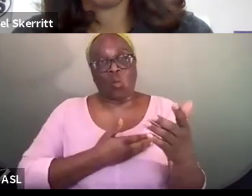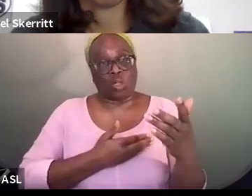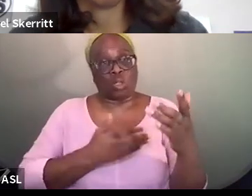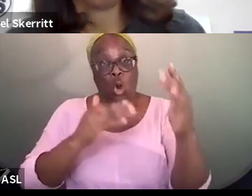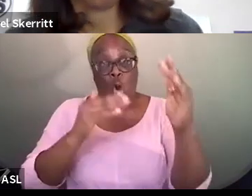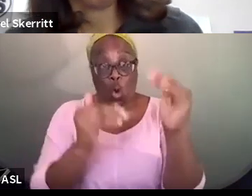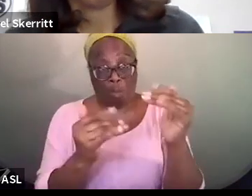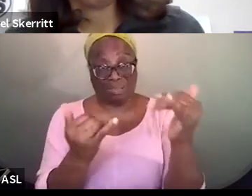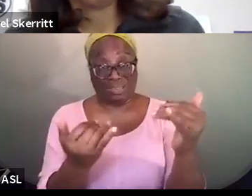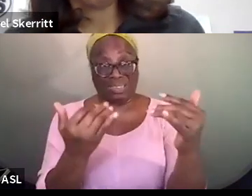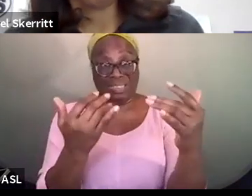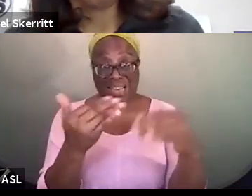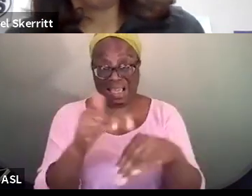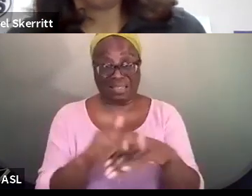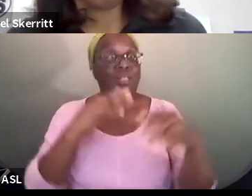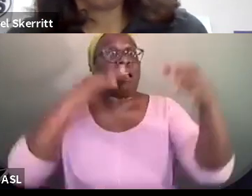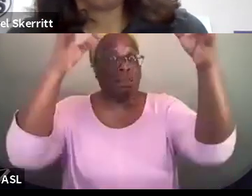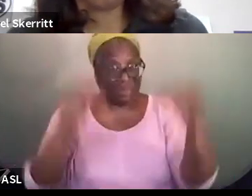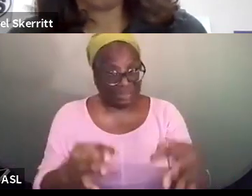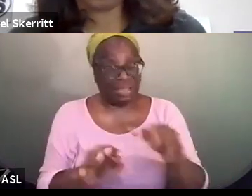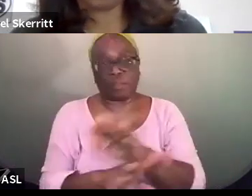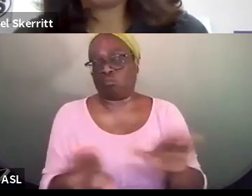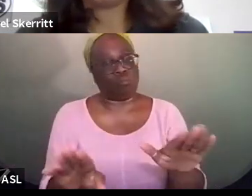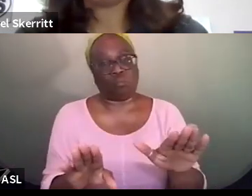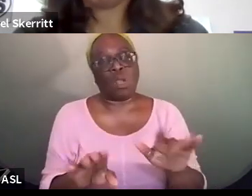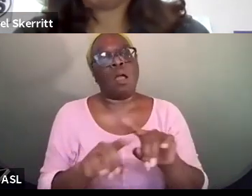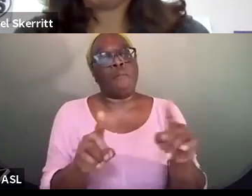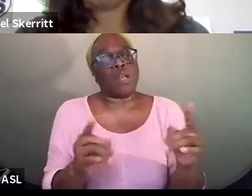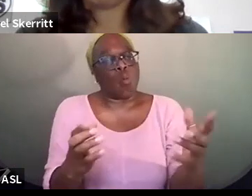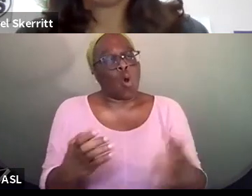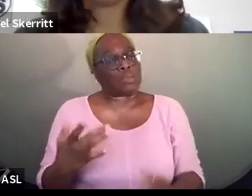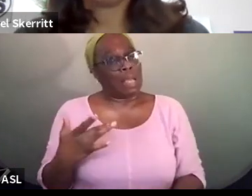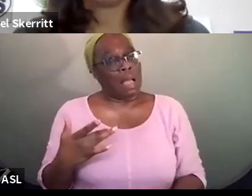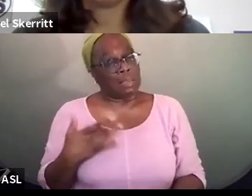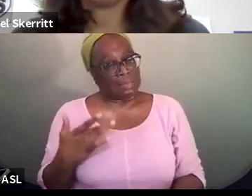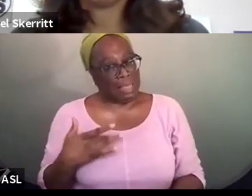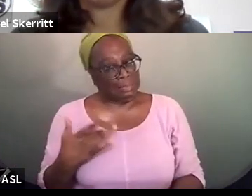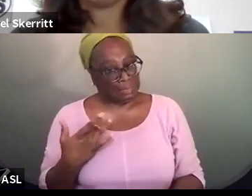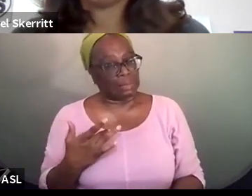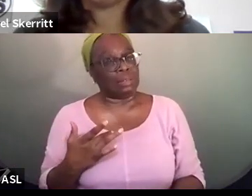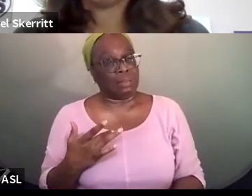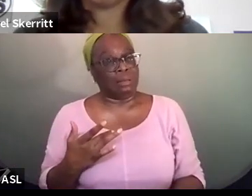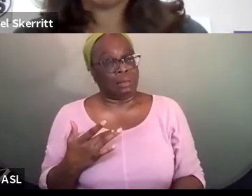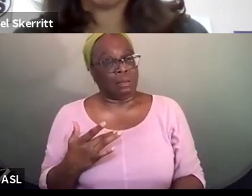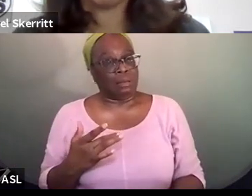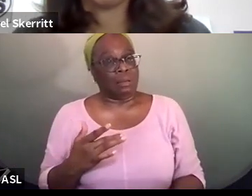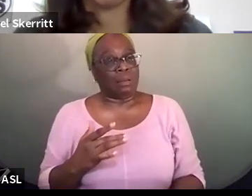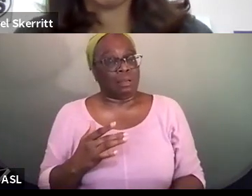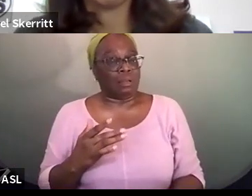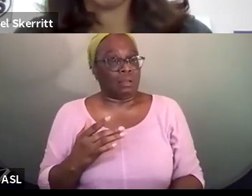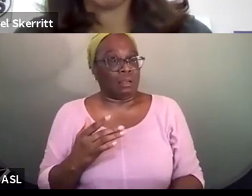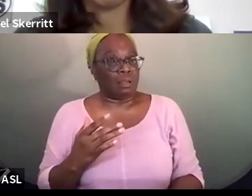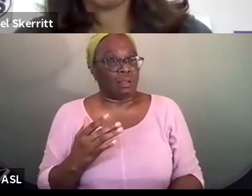to reach closure. It is to at least get a sense of whether